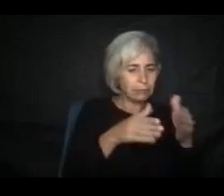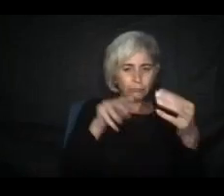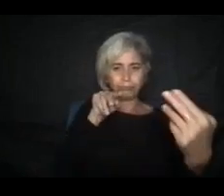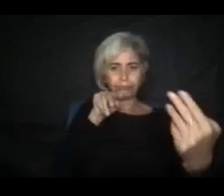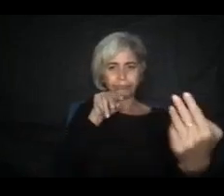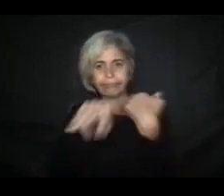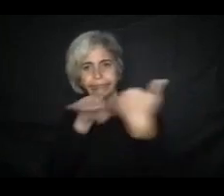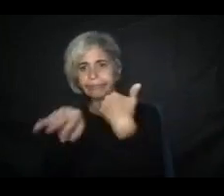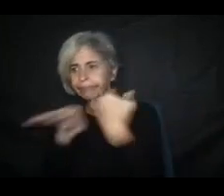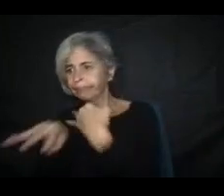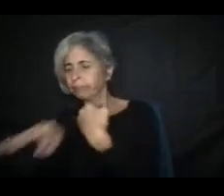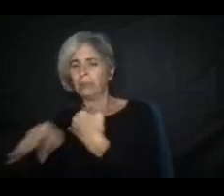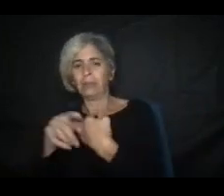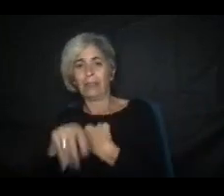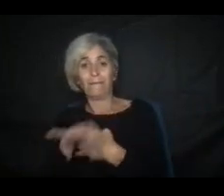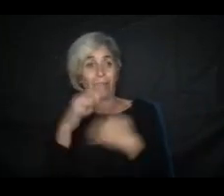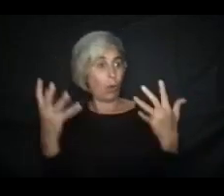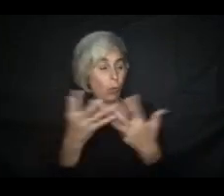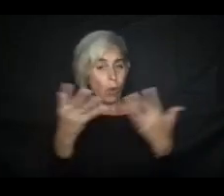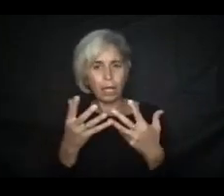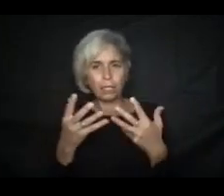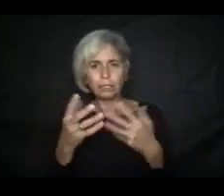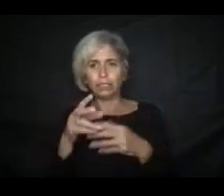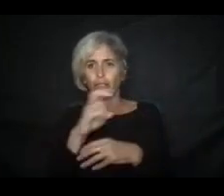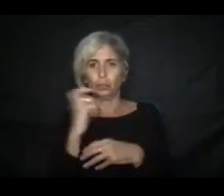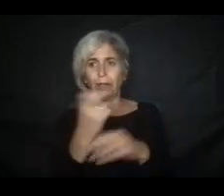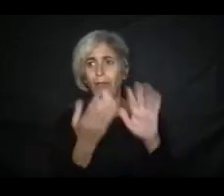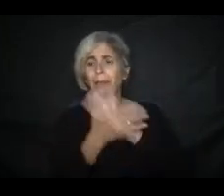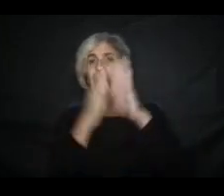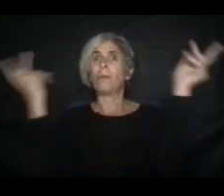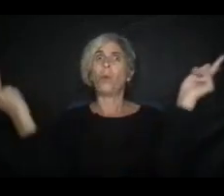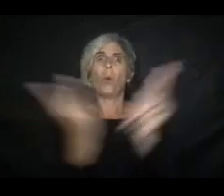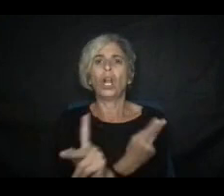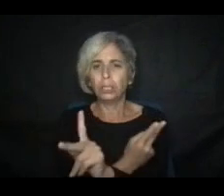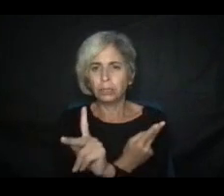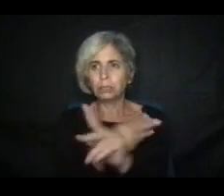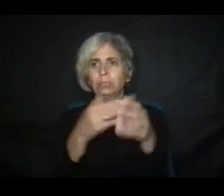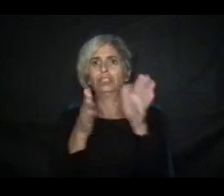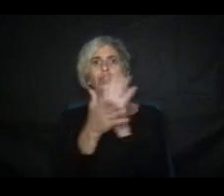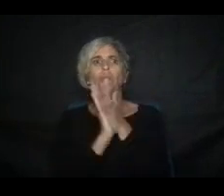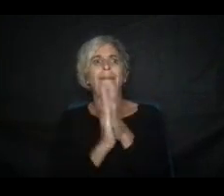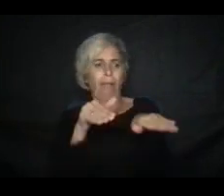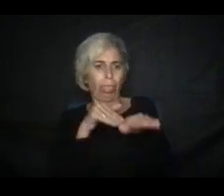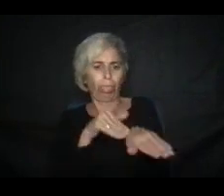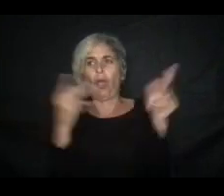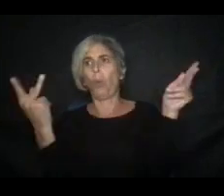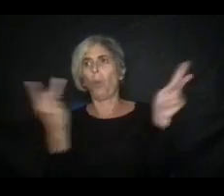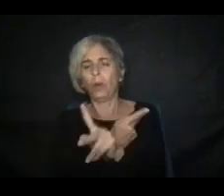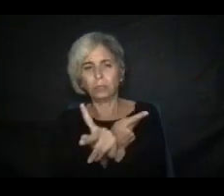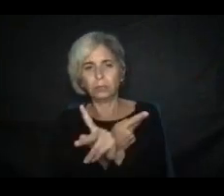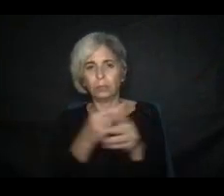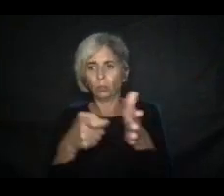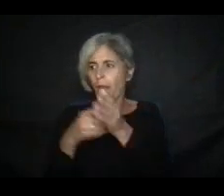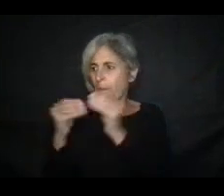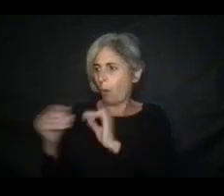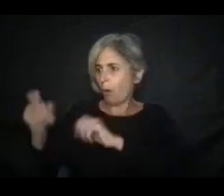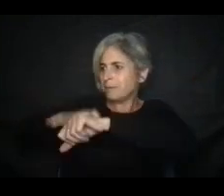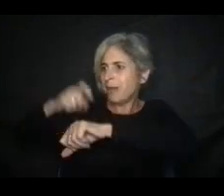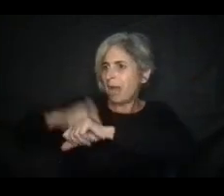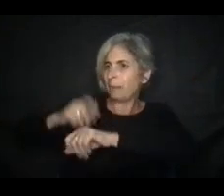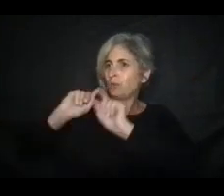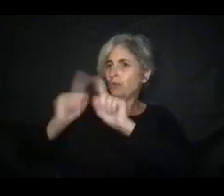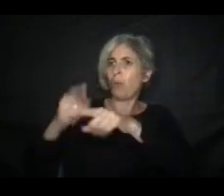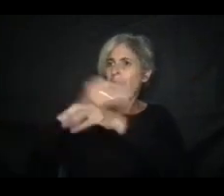is travel actually was worse, congestion was worse. It took more time to get anywhere on the